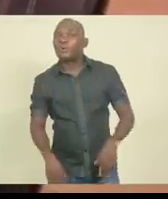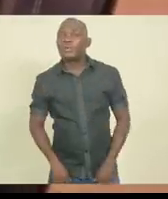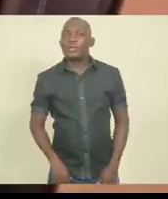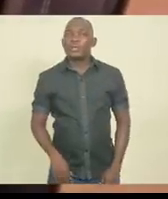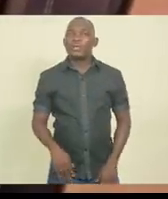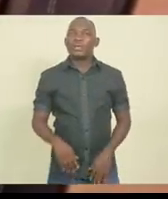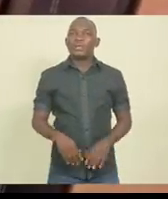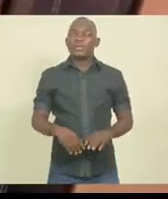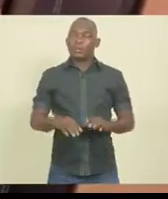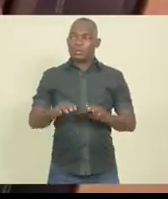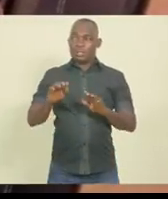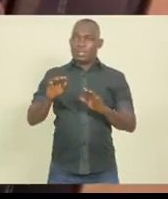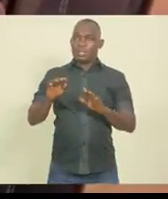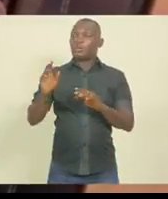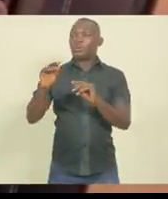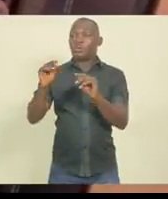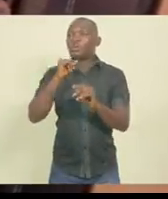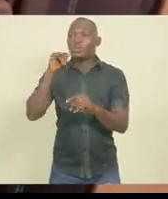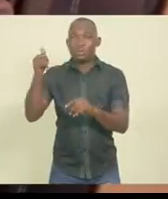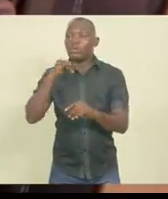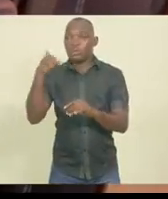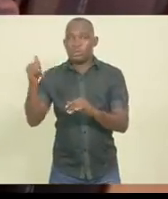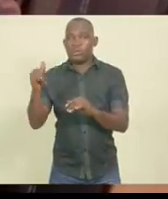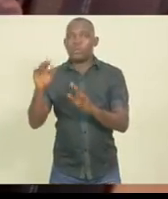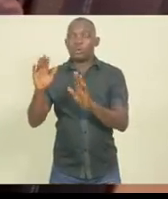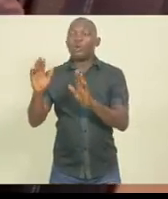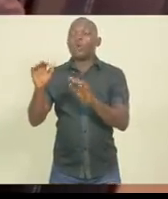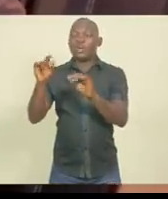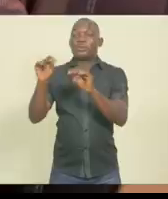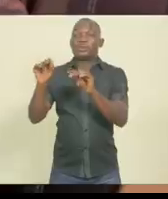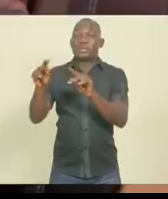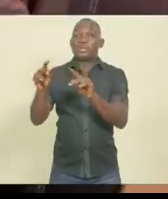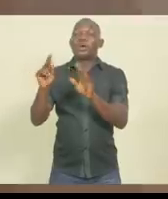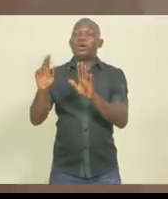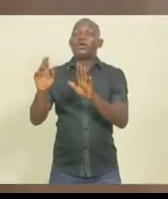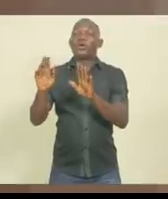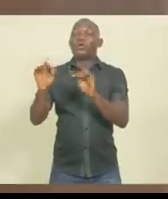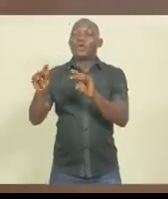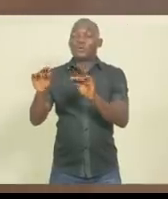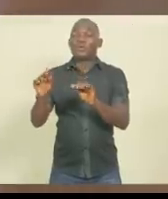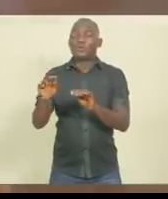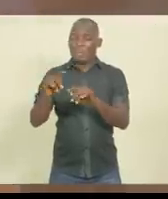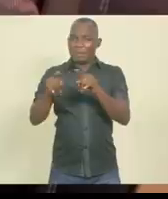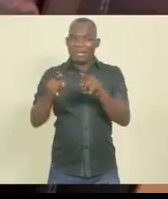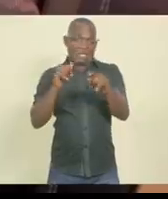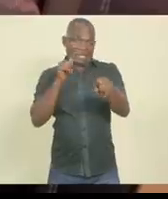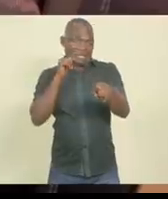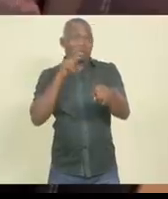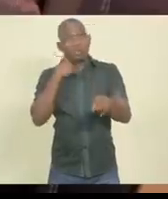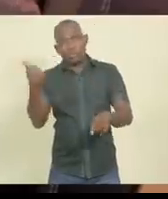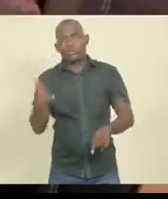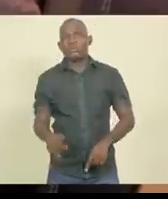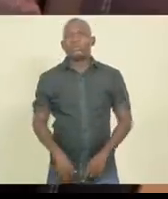madam. No, I did. Well, I did, technically, but she did.